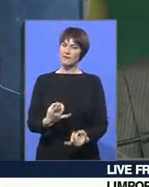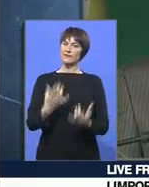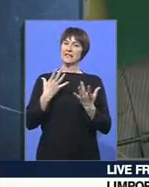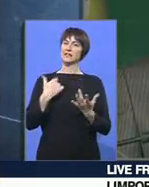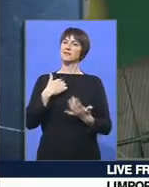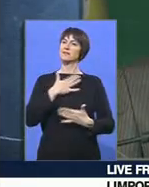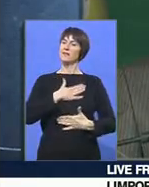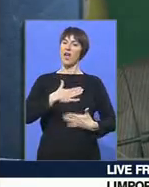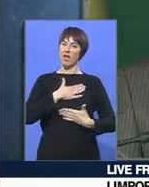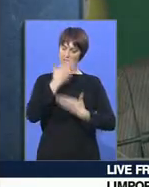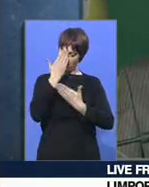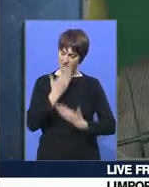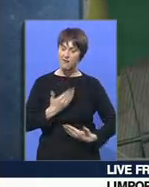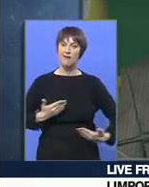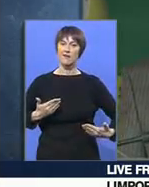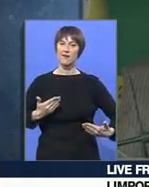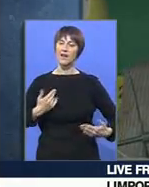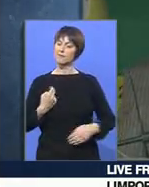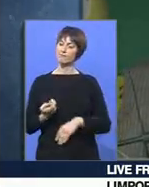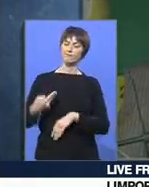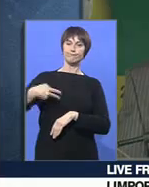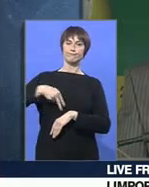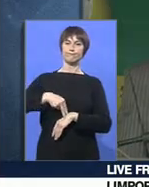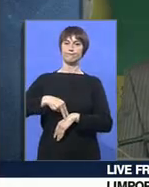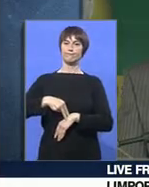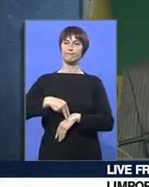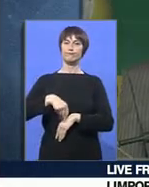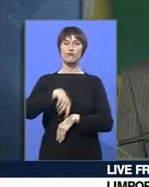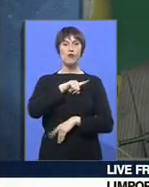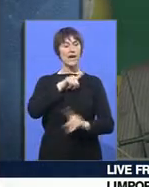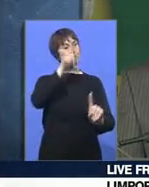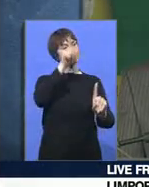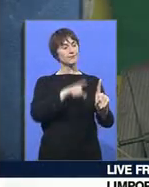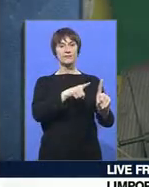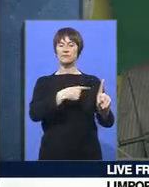today as we honor our beloved national hero